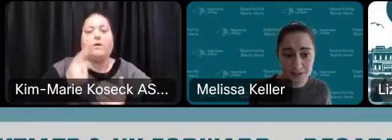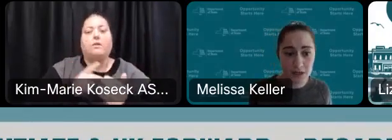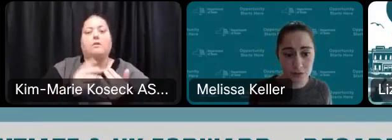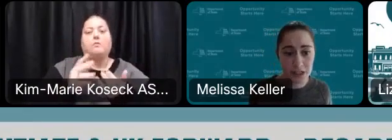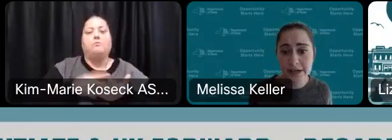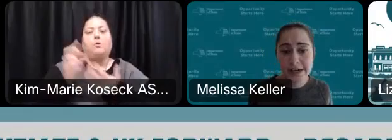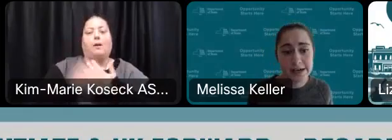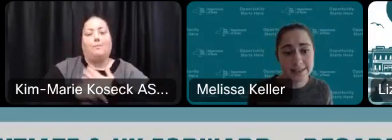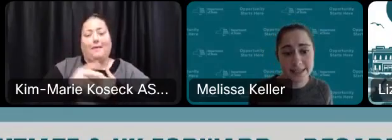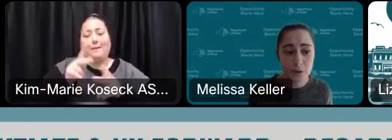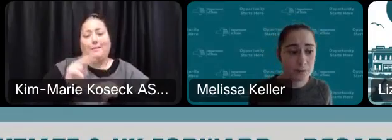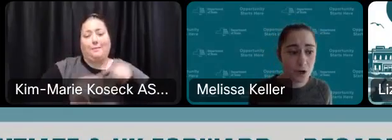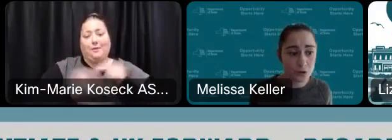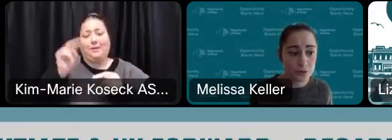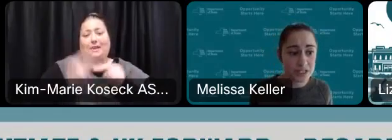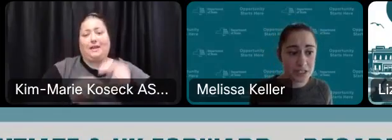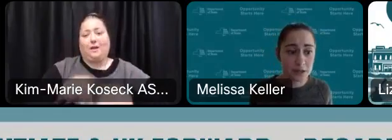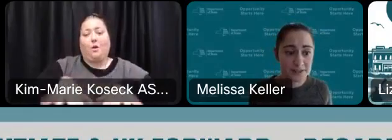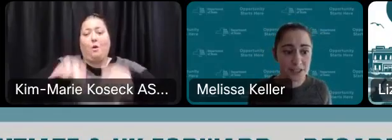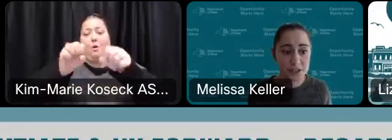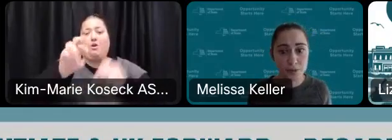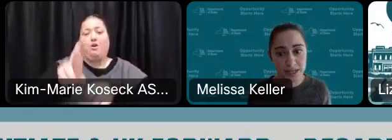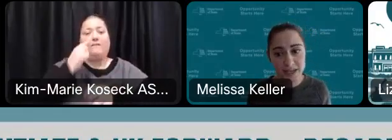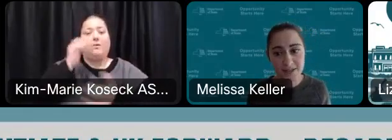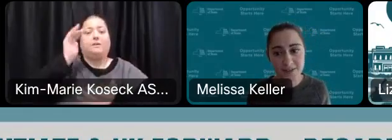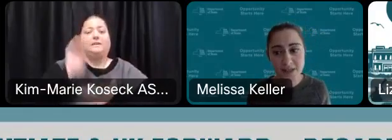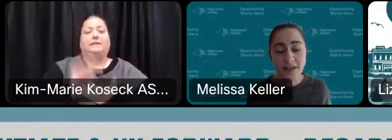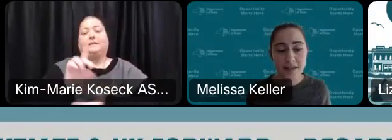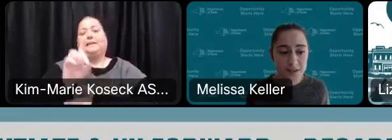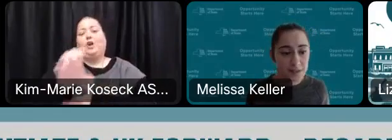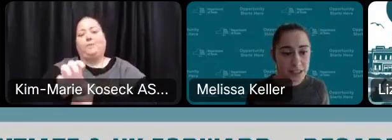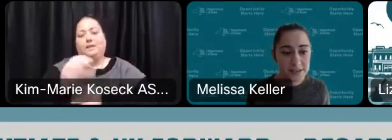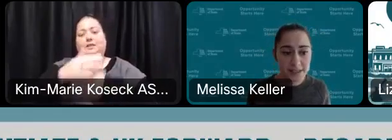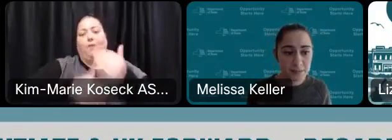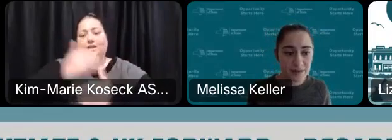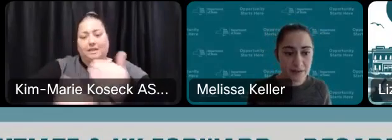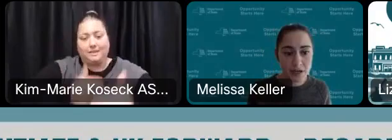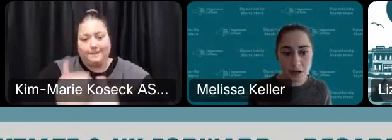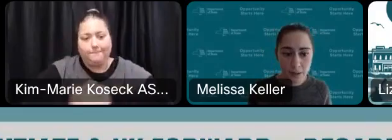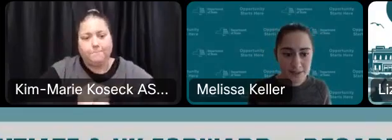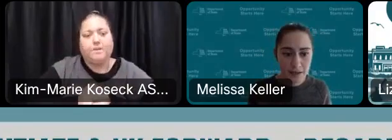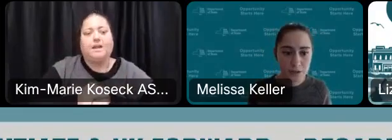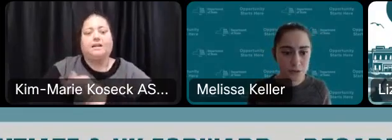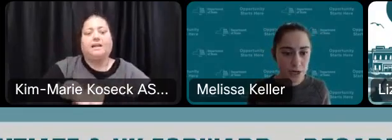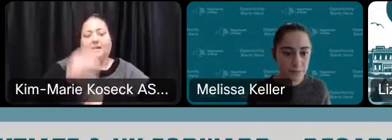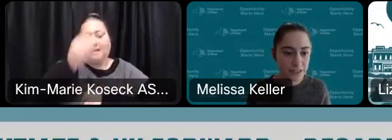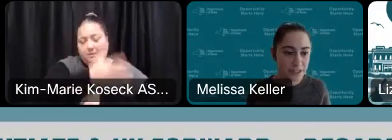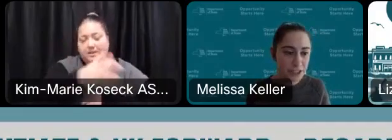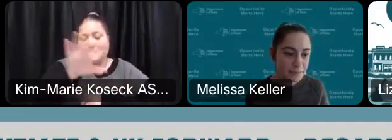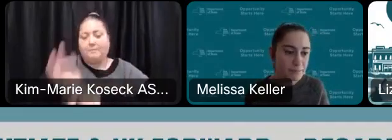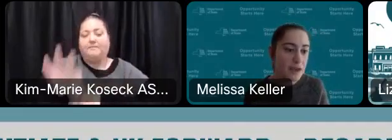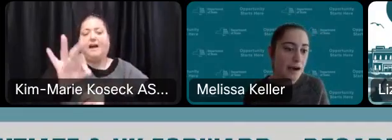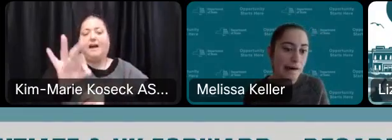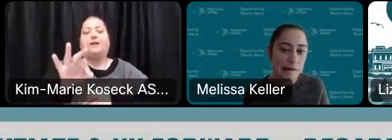building owner to help them go through the decarbonization process. These materials can be found on our website, which we'll drop into the